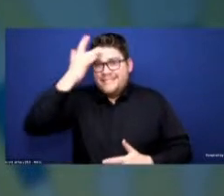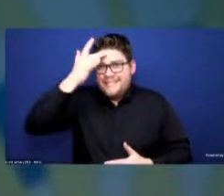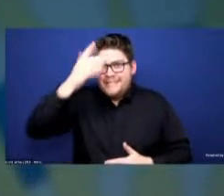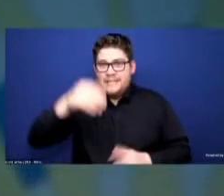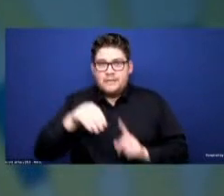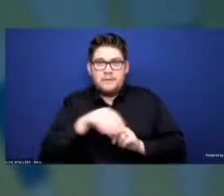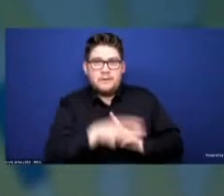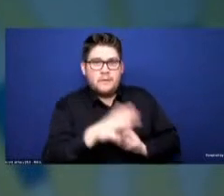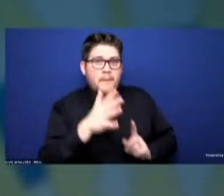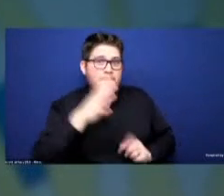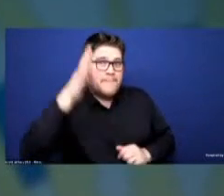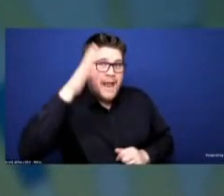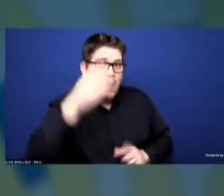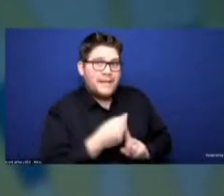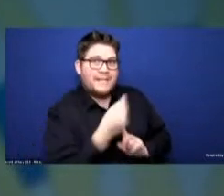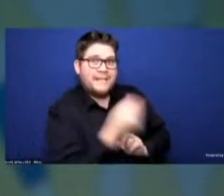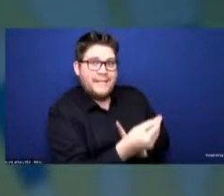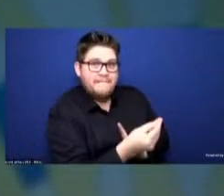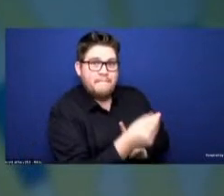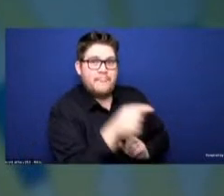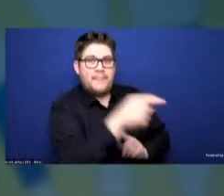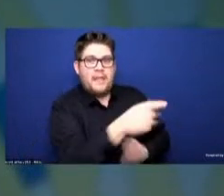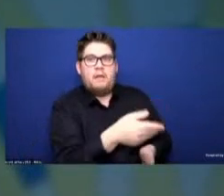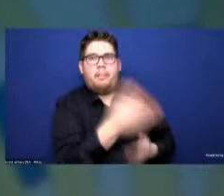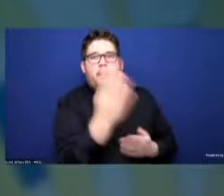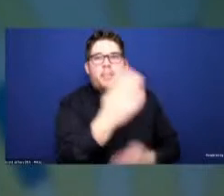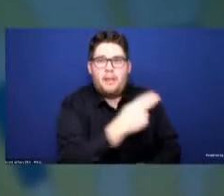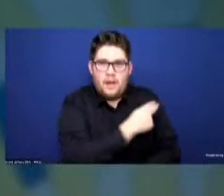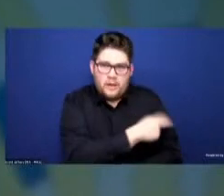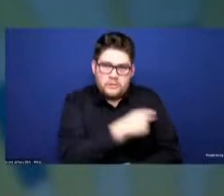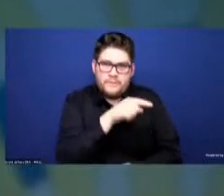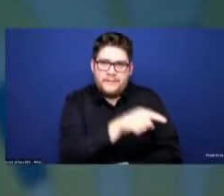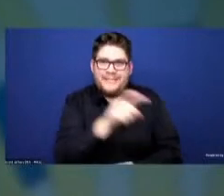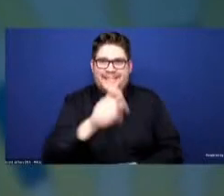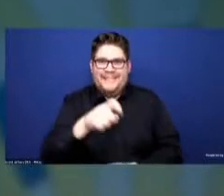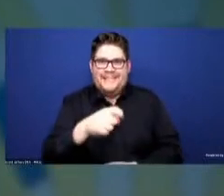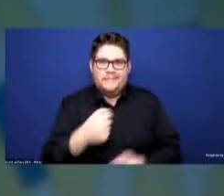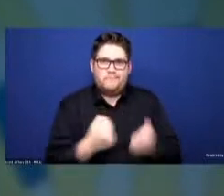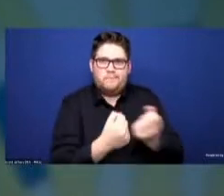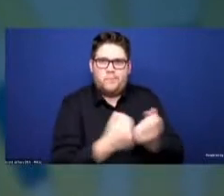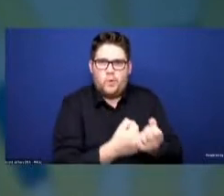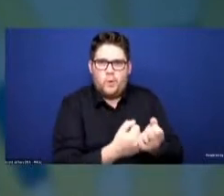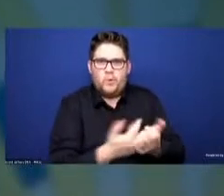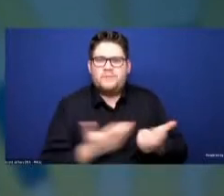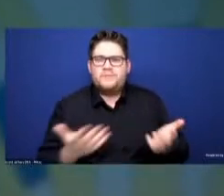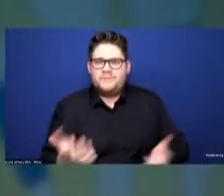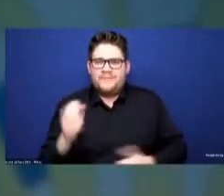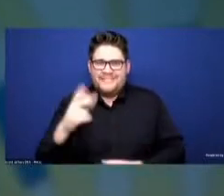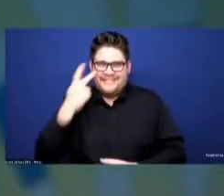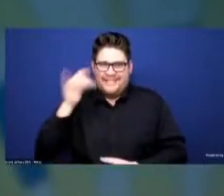particularly in the Lower Mainland, but we're seeing it now increasingly in other parts of the province as well.